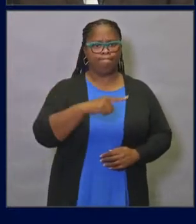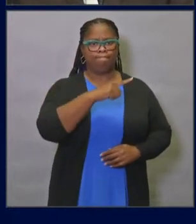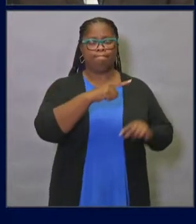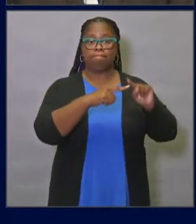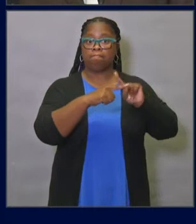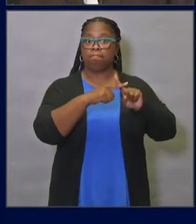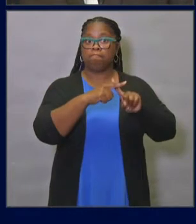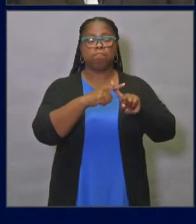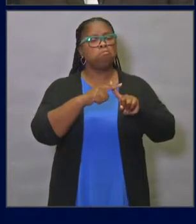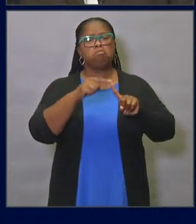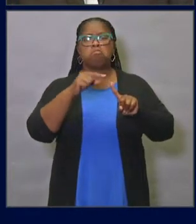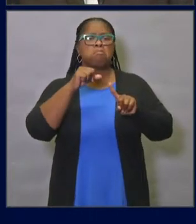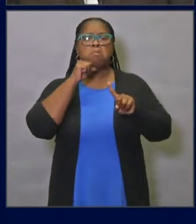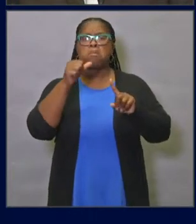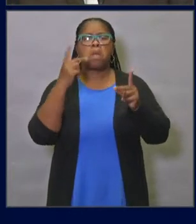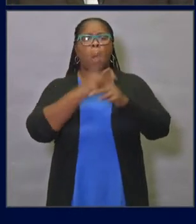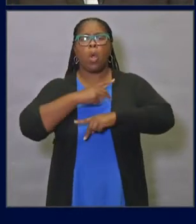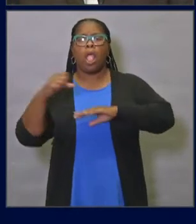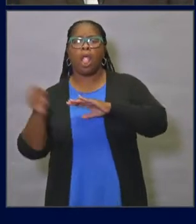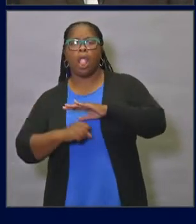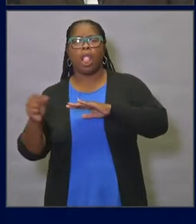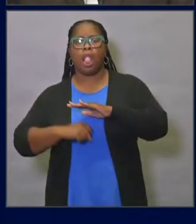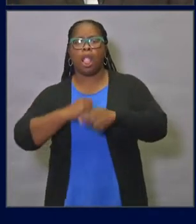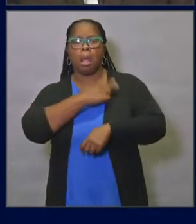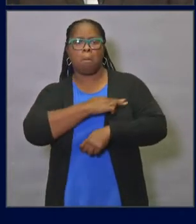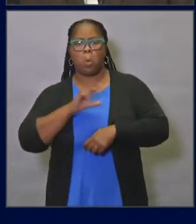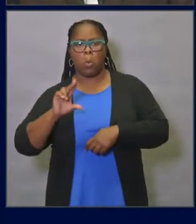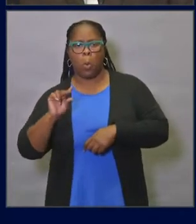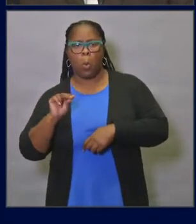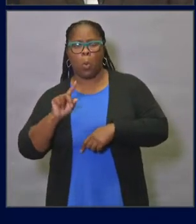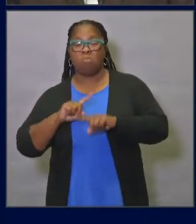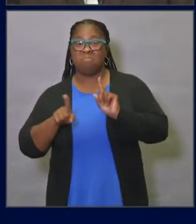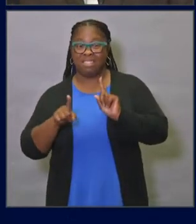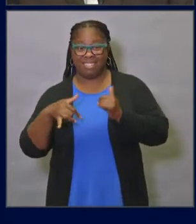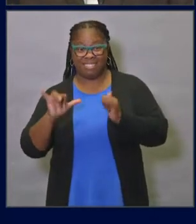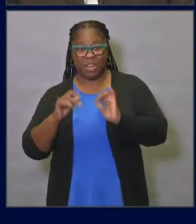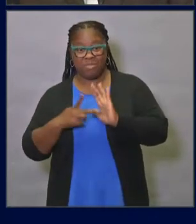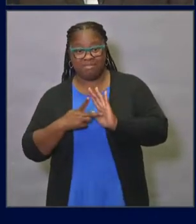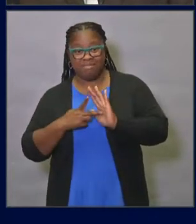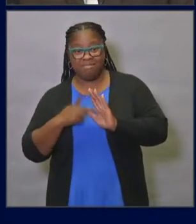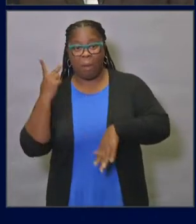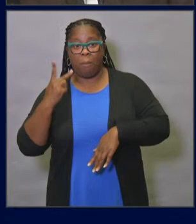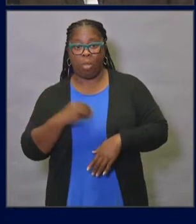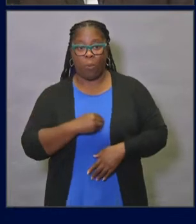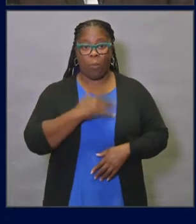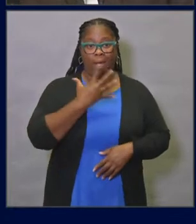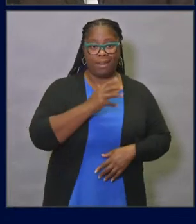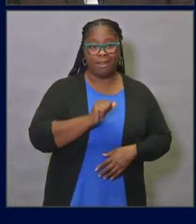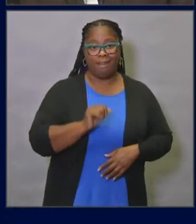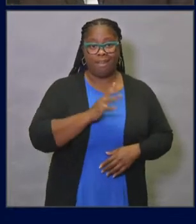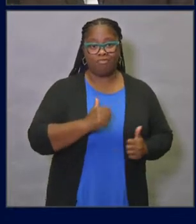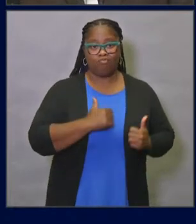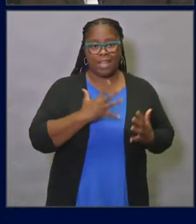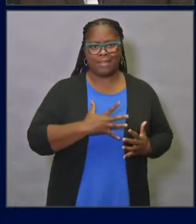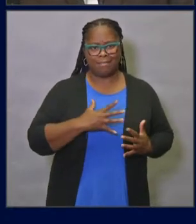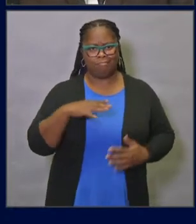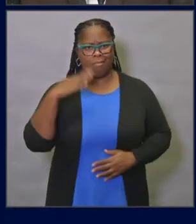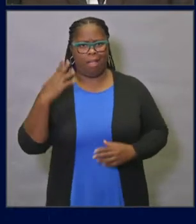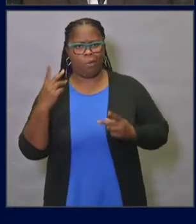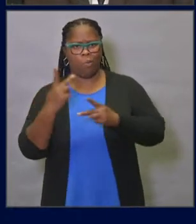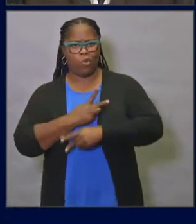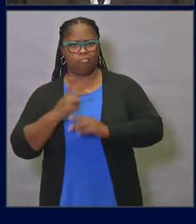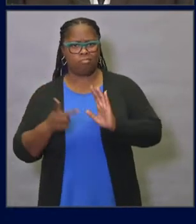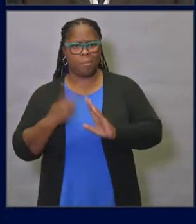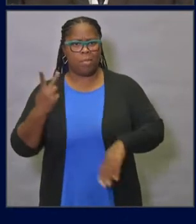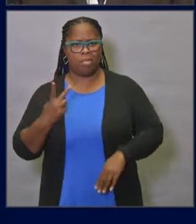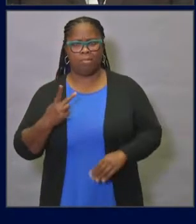peak in hospitalizations, but have maintained a hospitalization rate that is more than 2 times that of both white and Asian residents. If we can go to